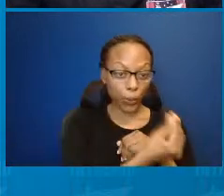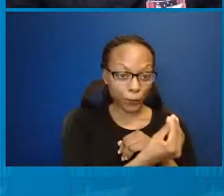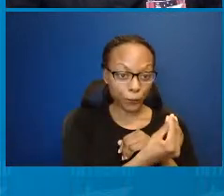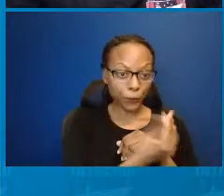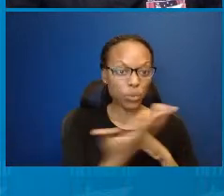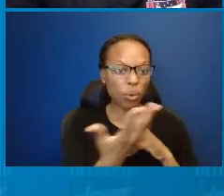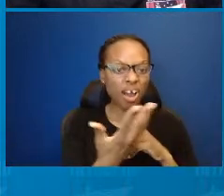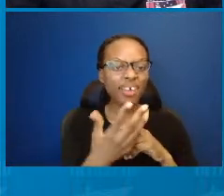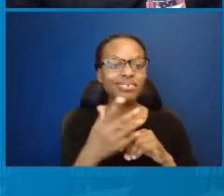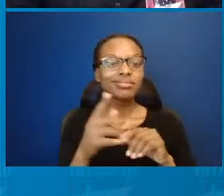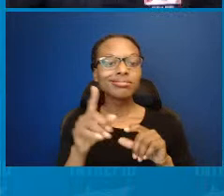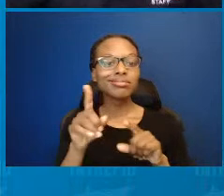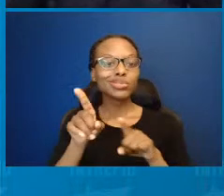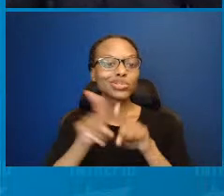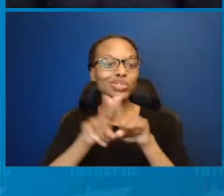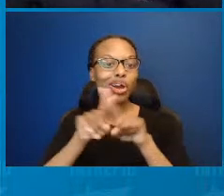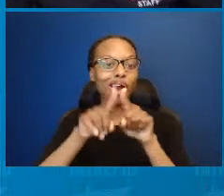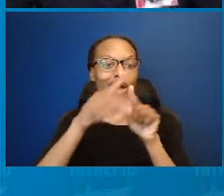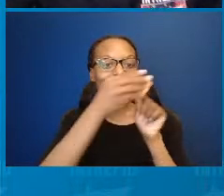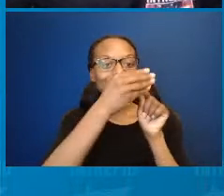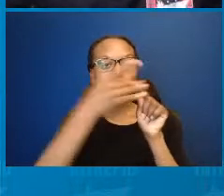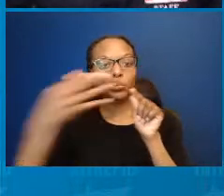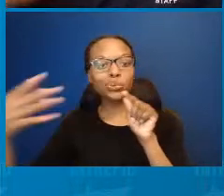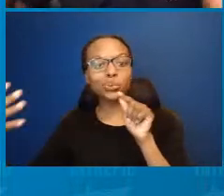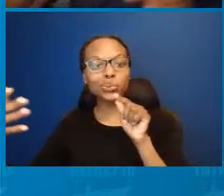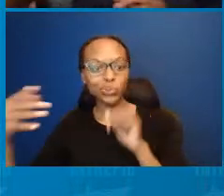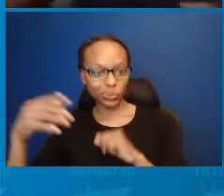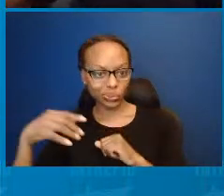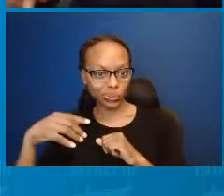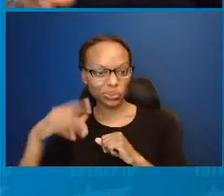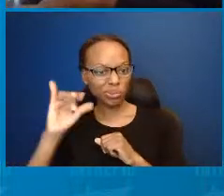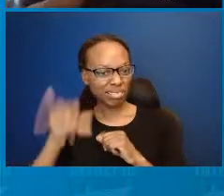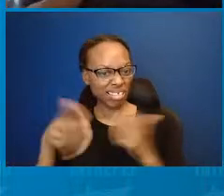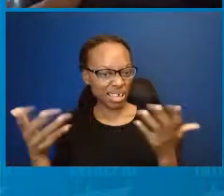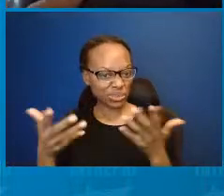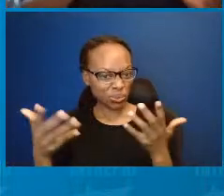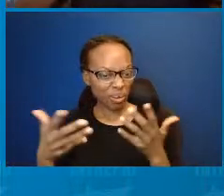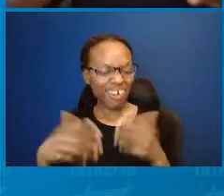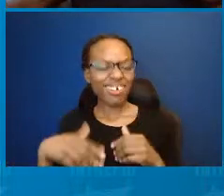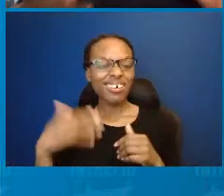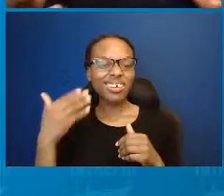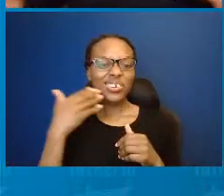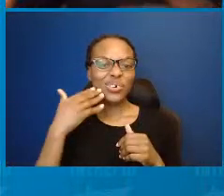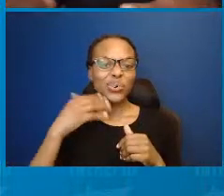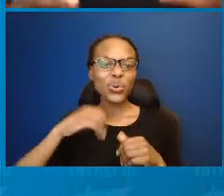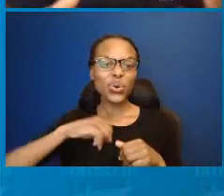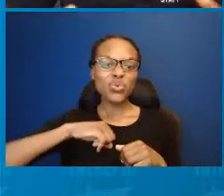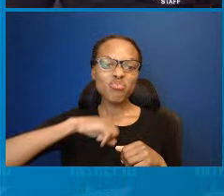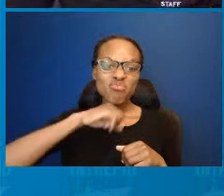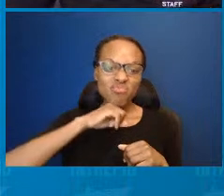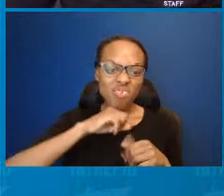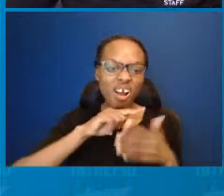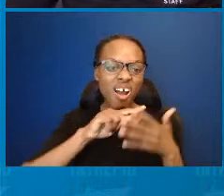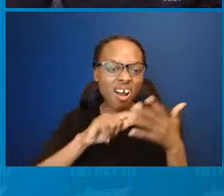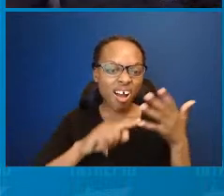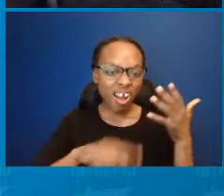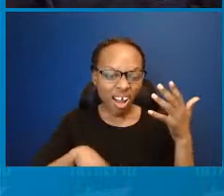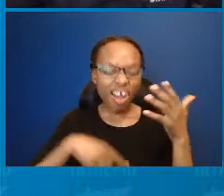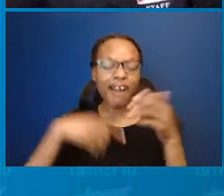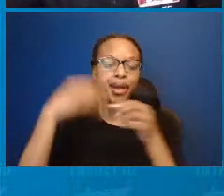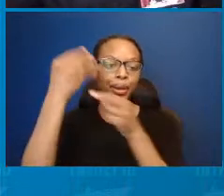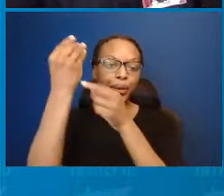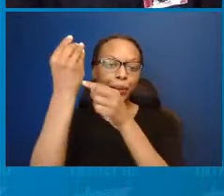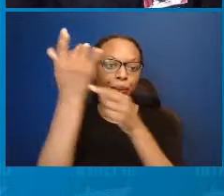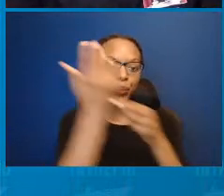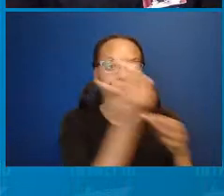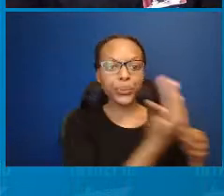be shooting stars, right? And shooting stars is pretty much debris that's going through our atmosphere and burning up as it goes through our atmosphere, right?